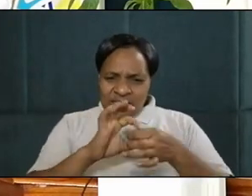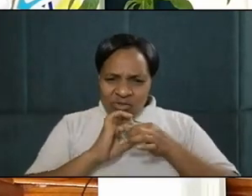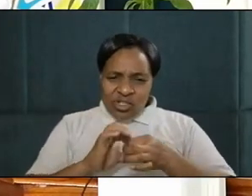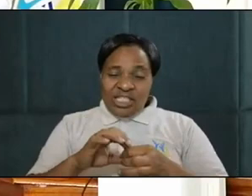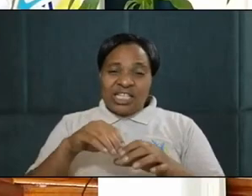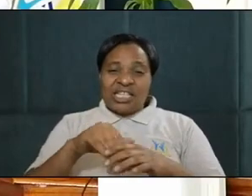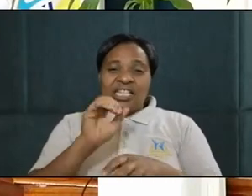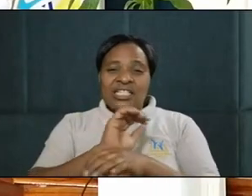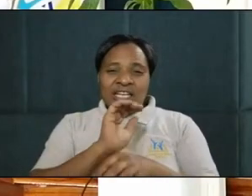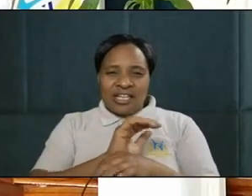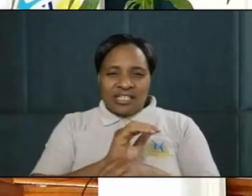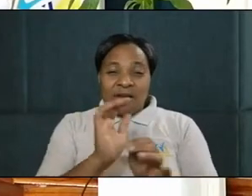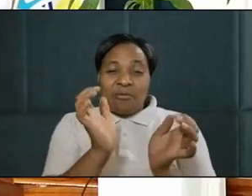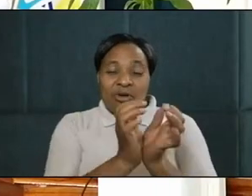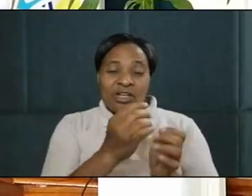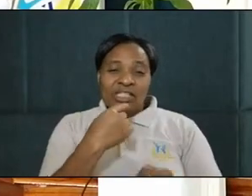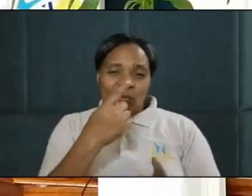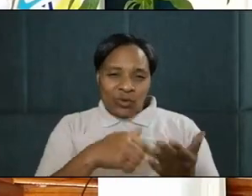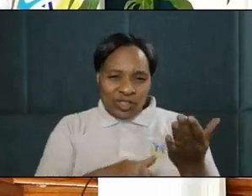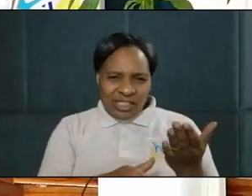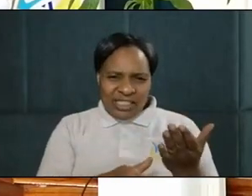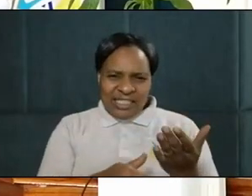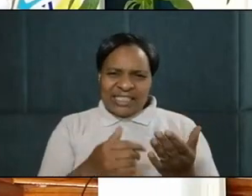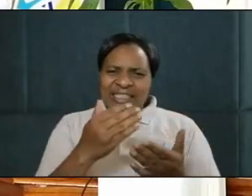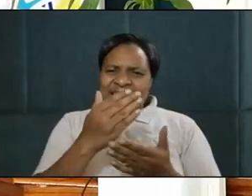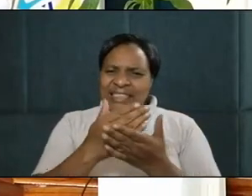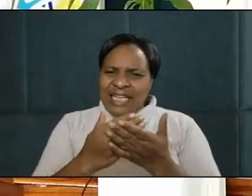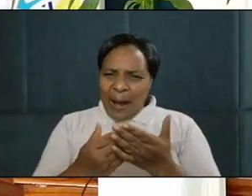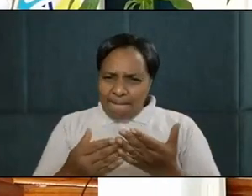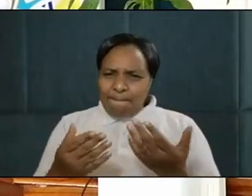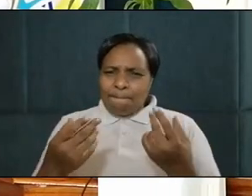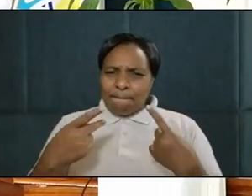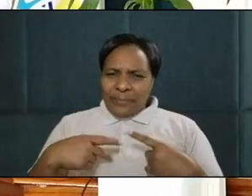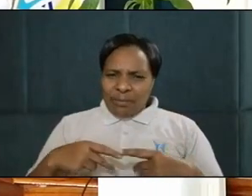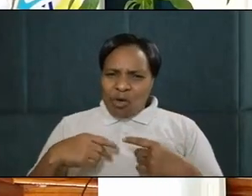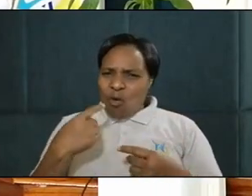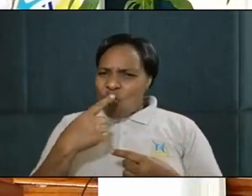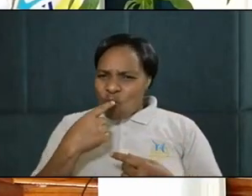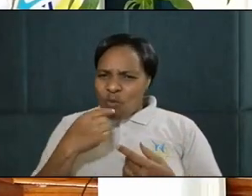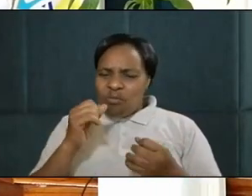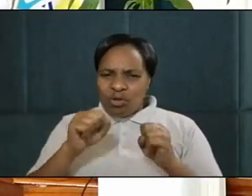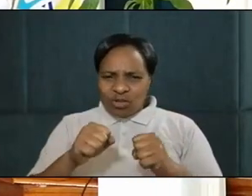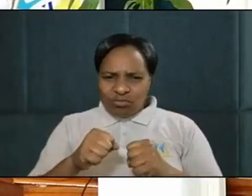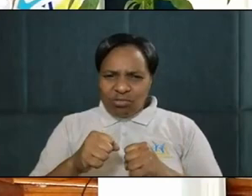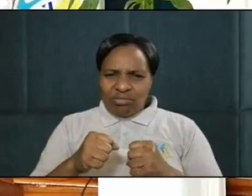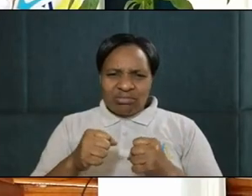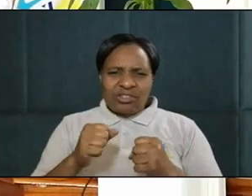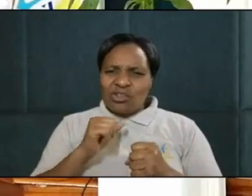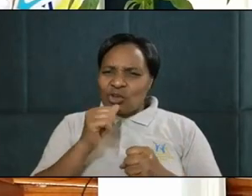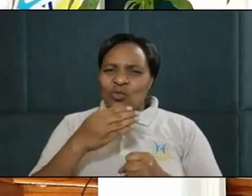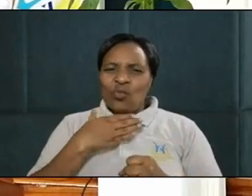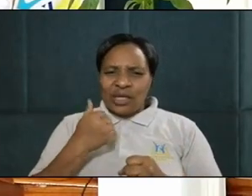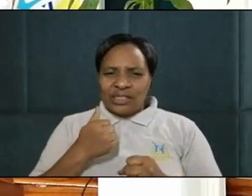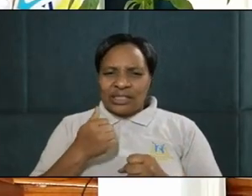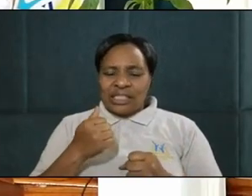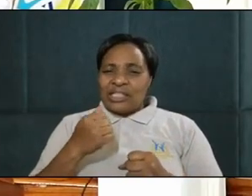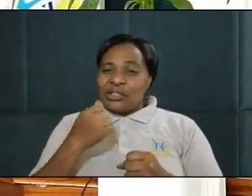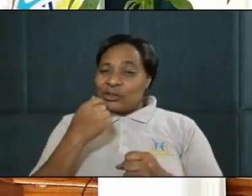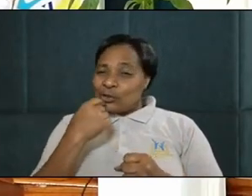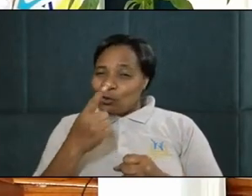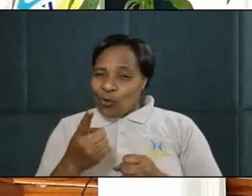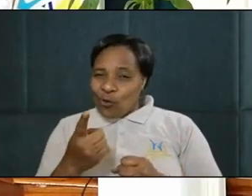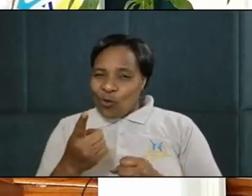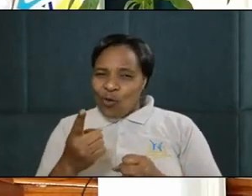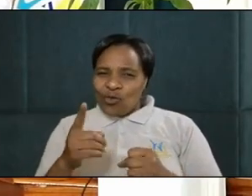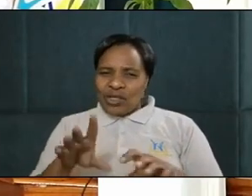the elders told him, Paul, there are some four men who are going to be purified. Please join them. You be purified so that you